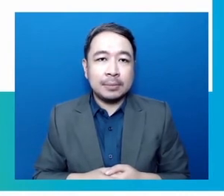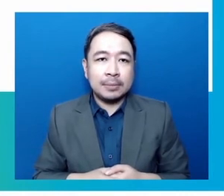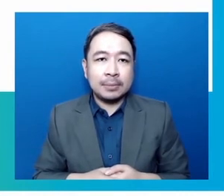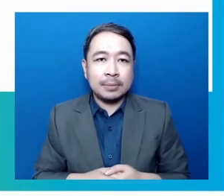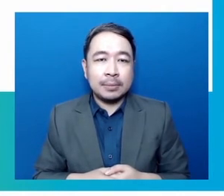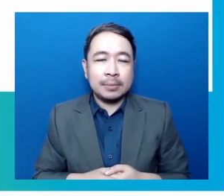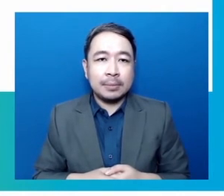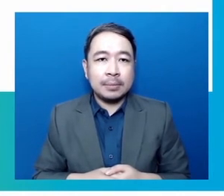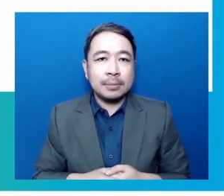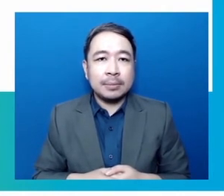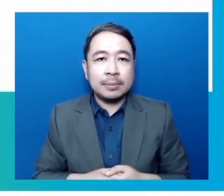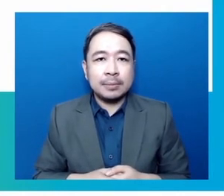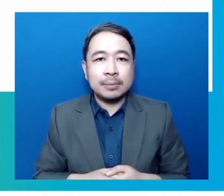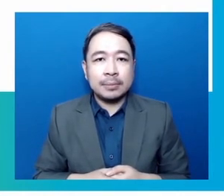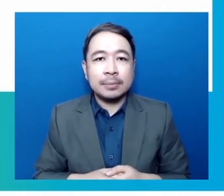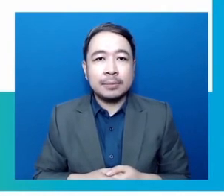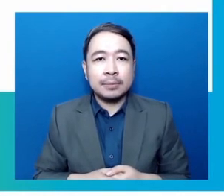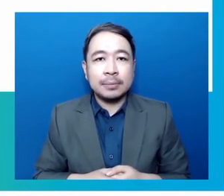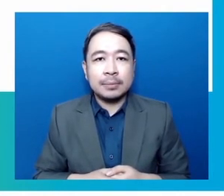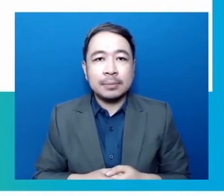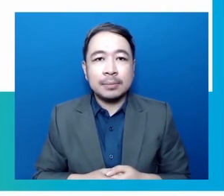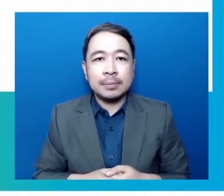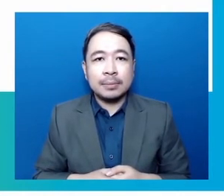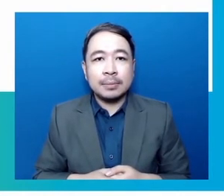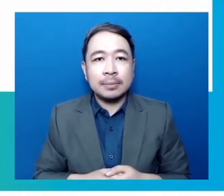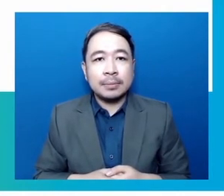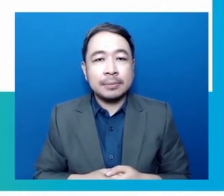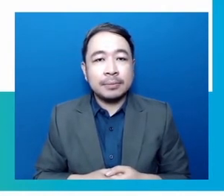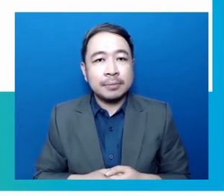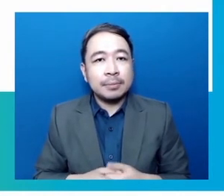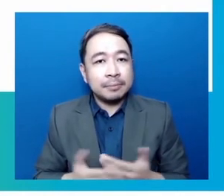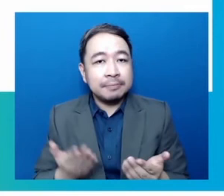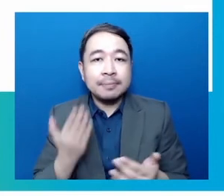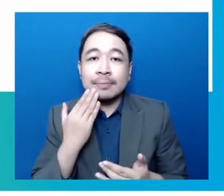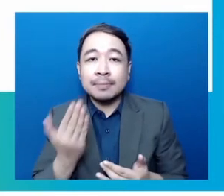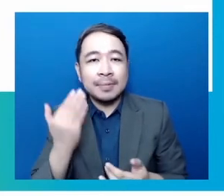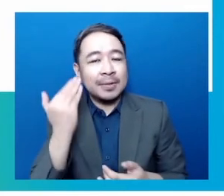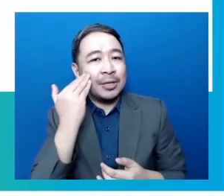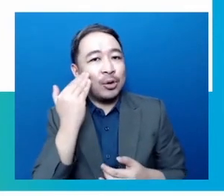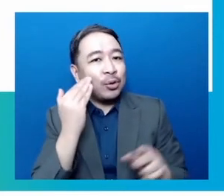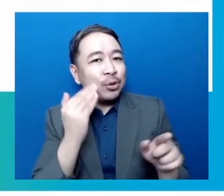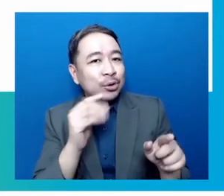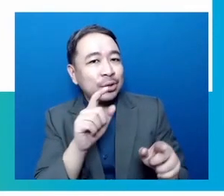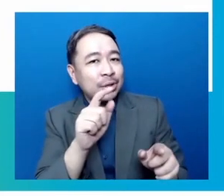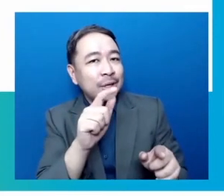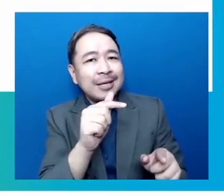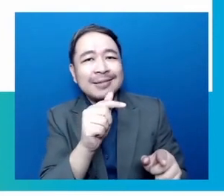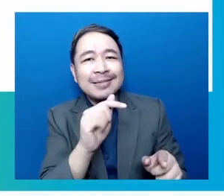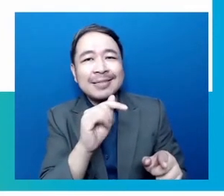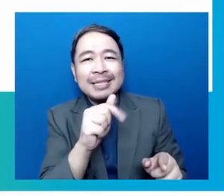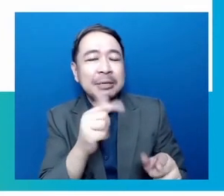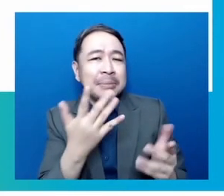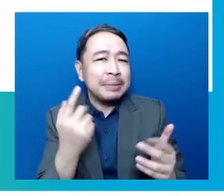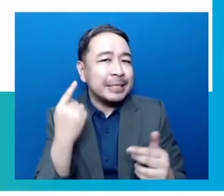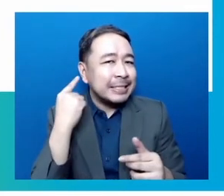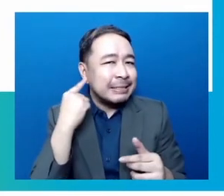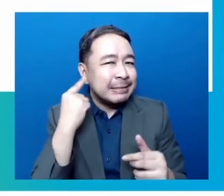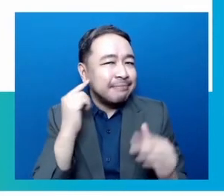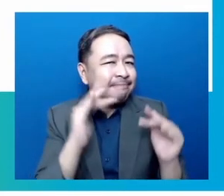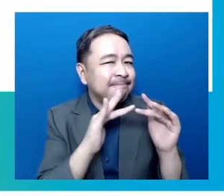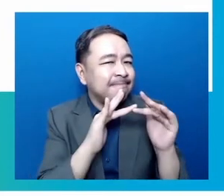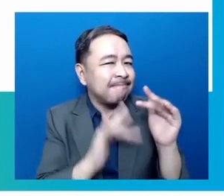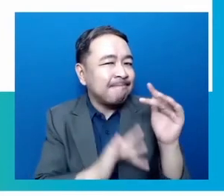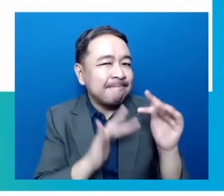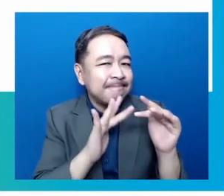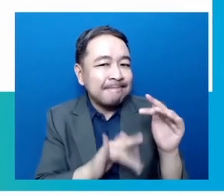Thanks very much. Titi, I know you struggled to hear the question. If you're able to answer, it's in the chat